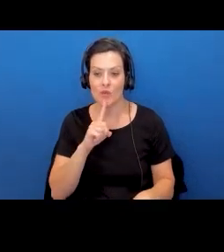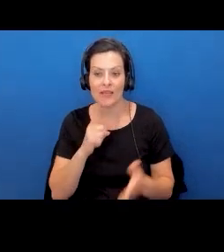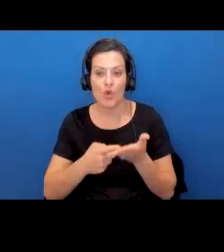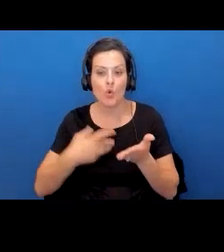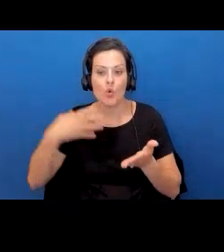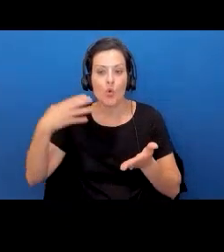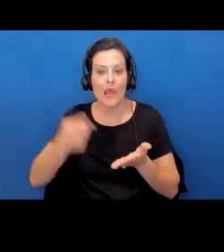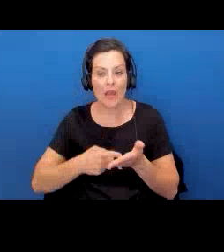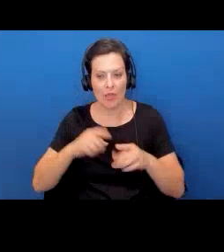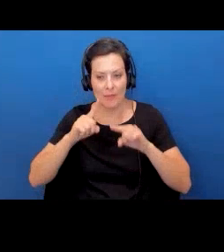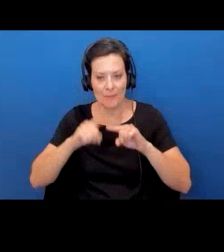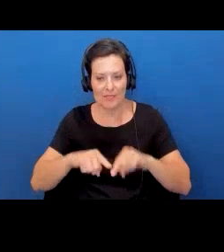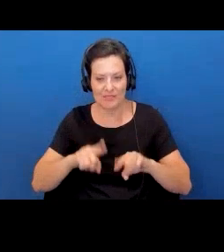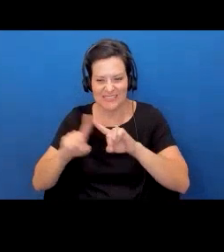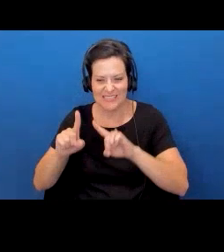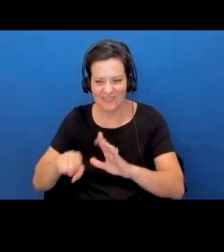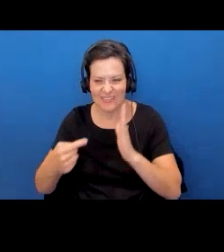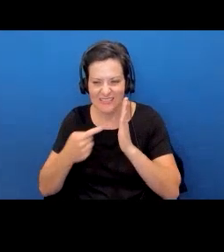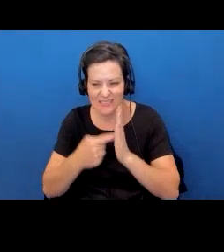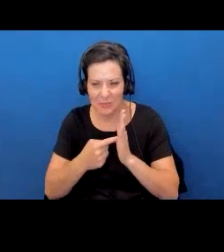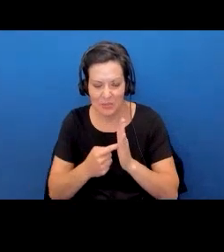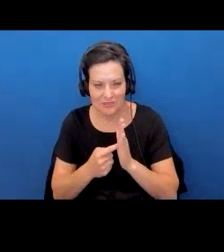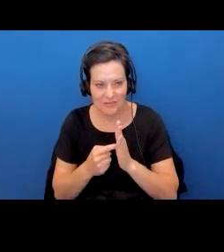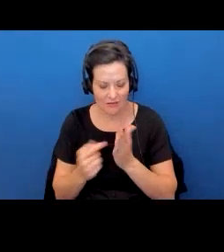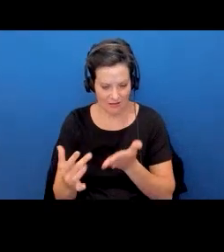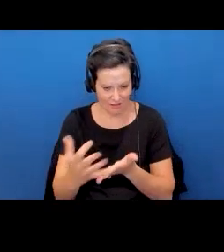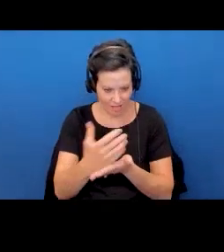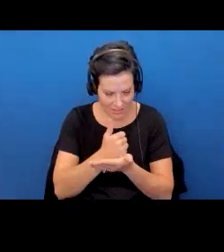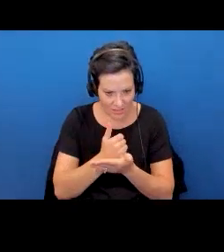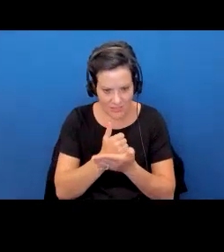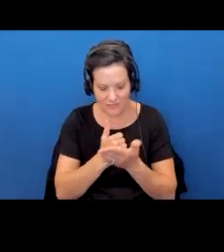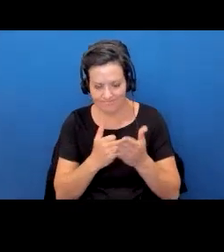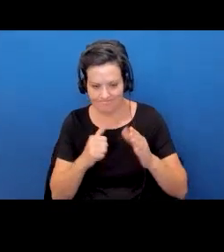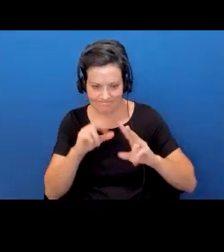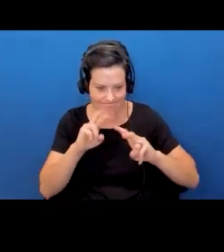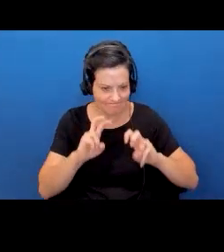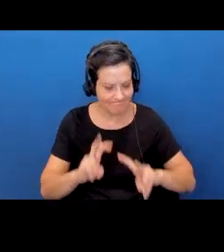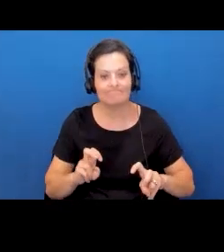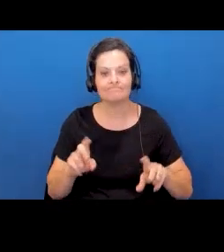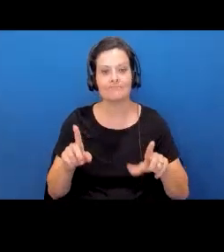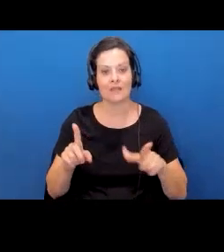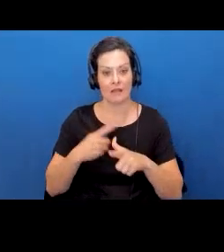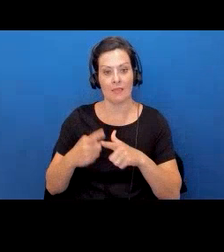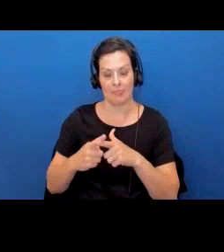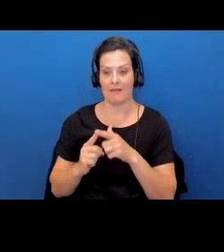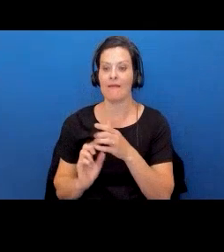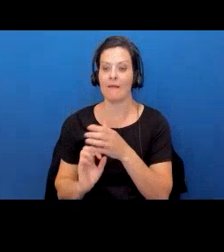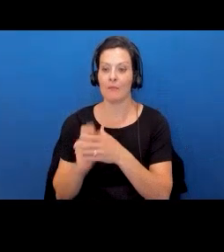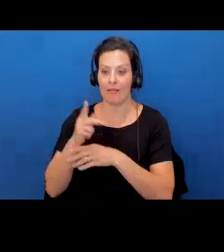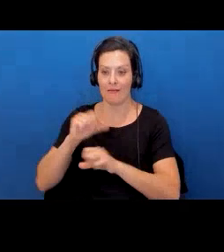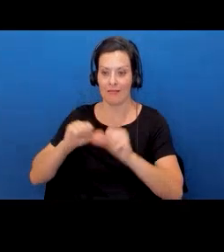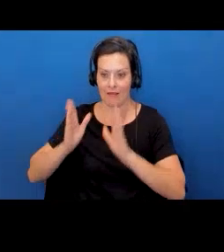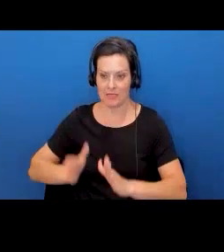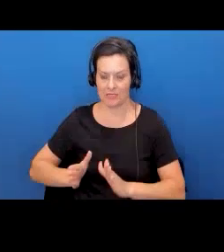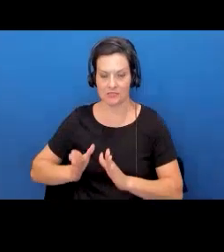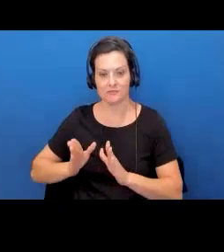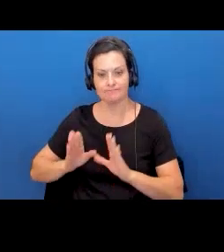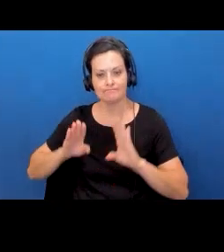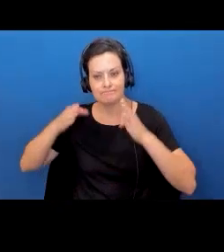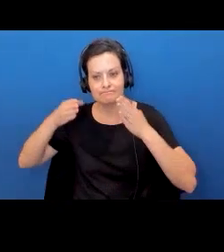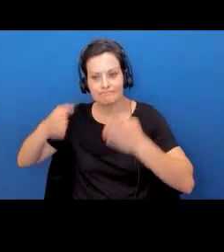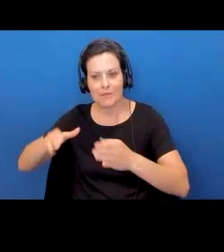herbarium specimens and looking at those collections. And then often state botanists will target their